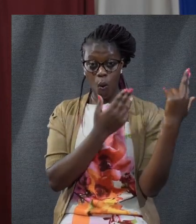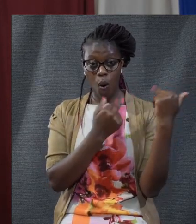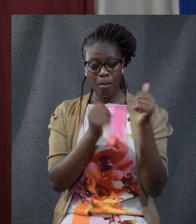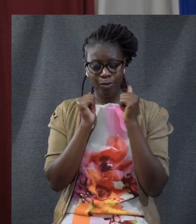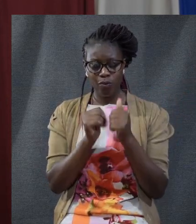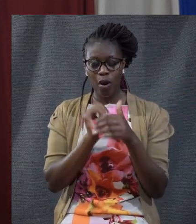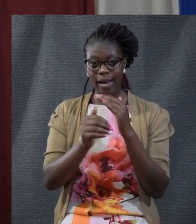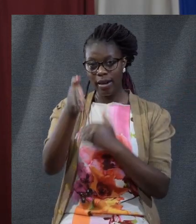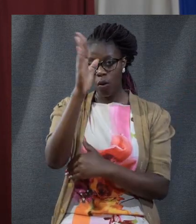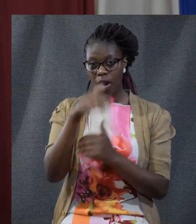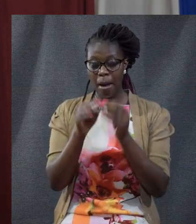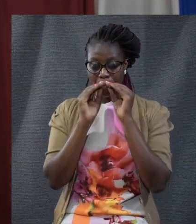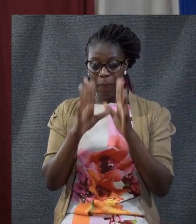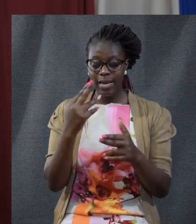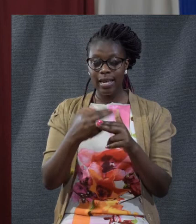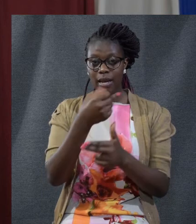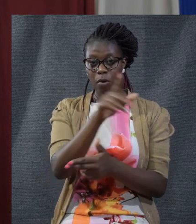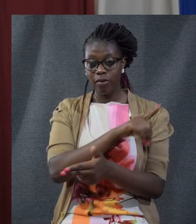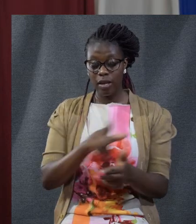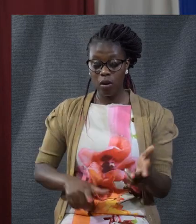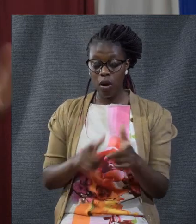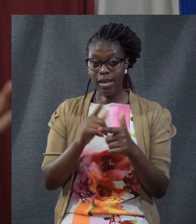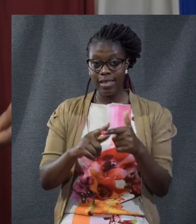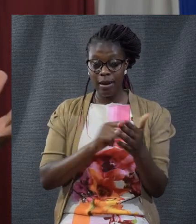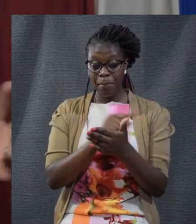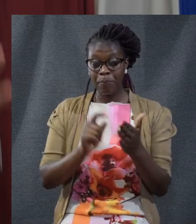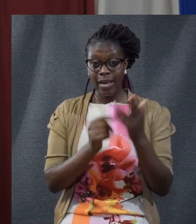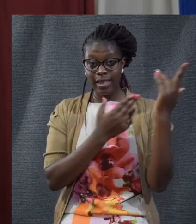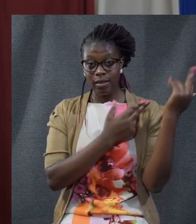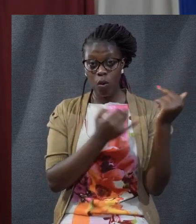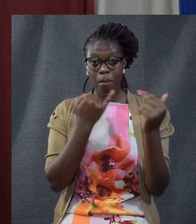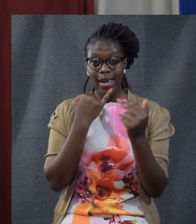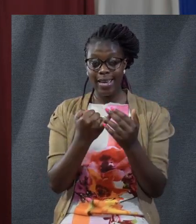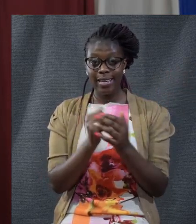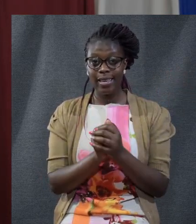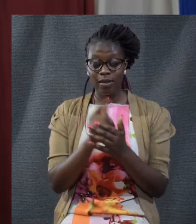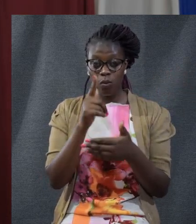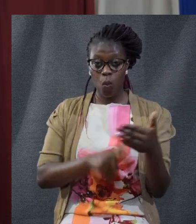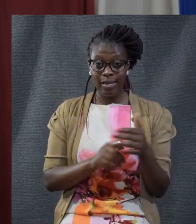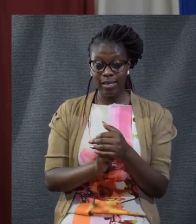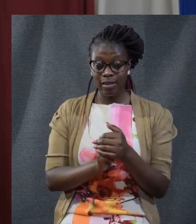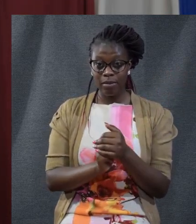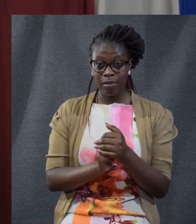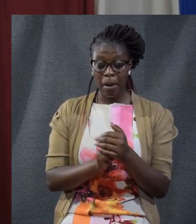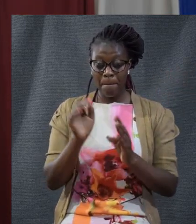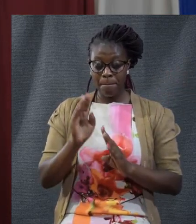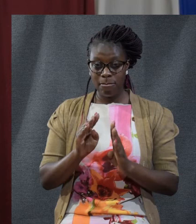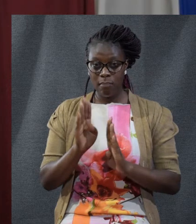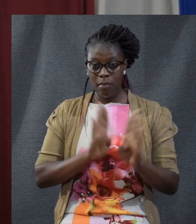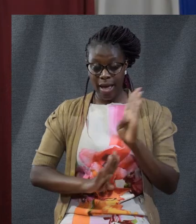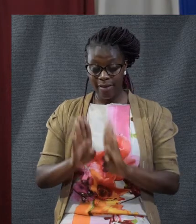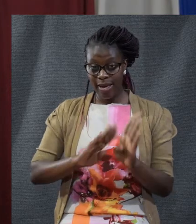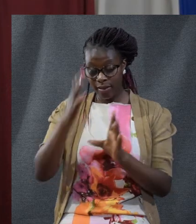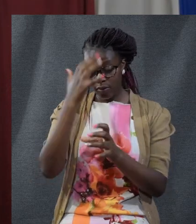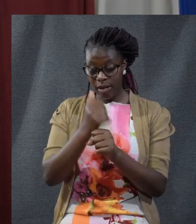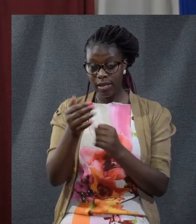hope anchored in God. Bless the name of the Lord. Then, of course, this hope is an attribute of trusting God, that things will